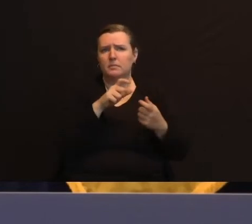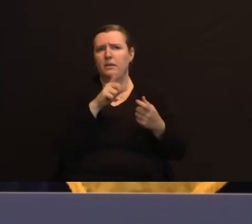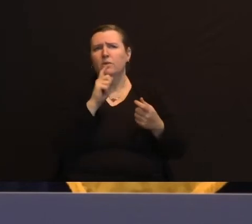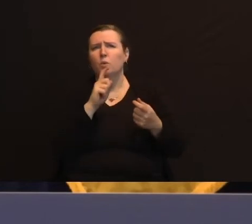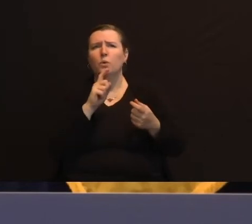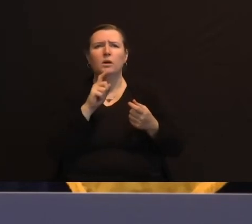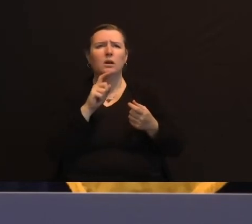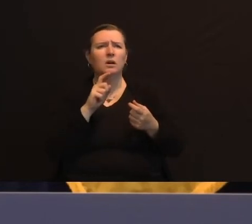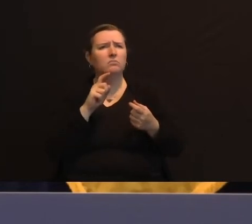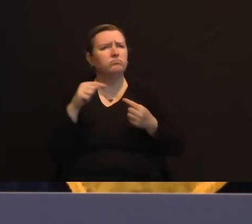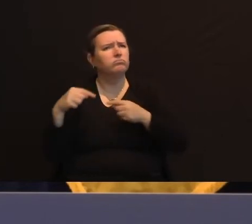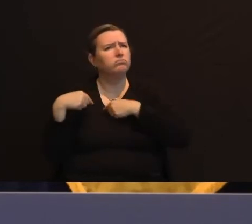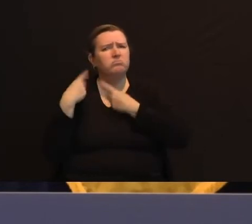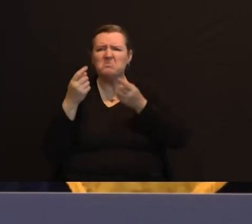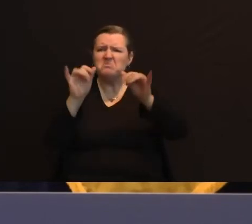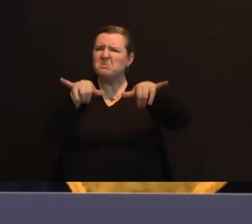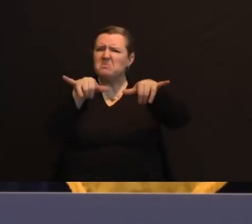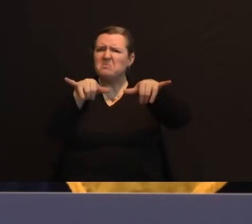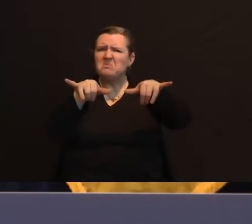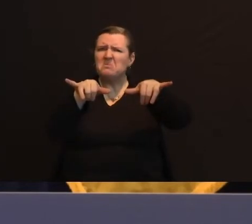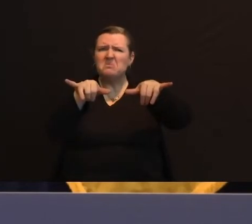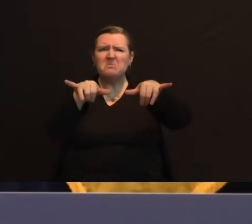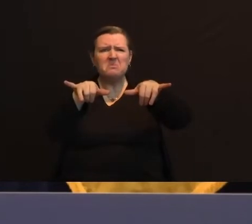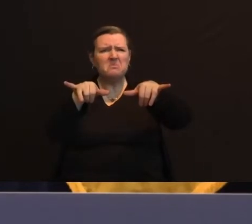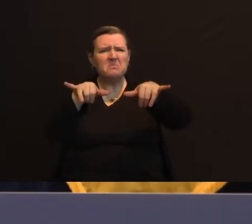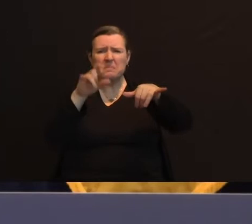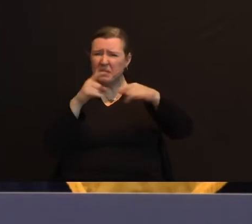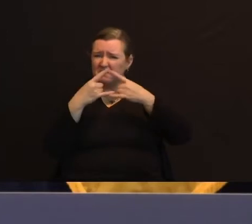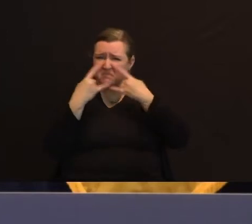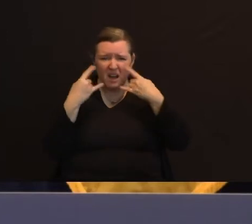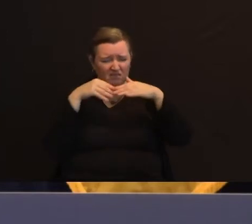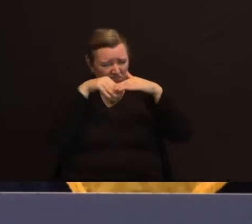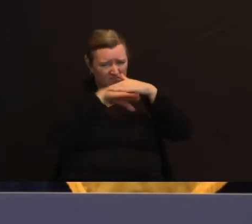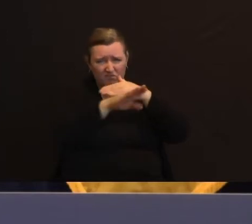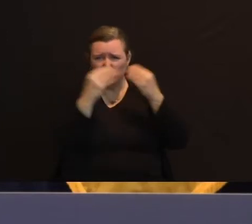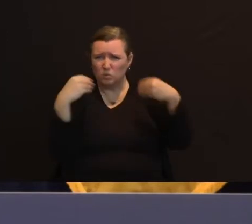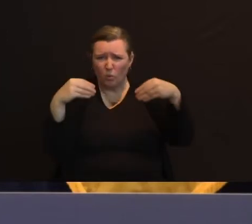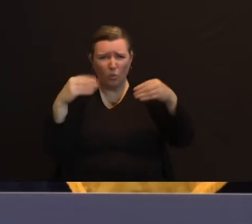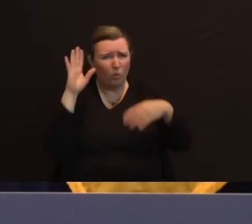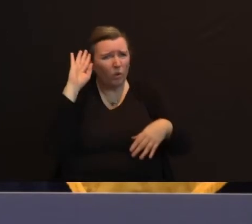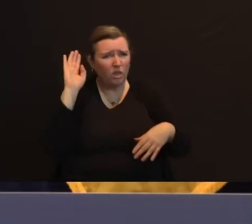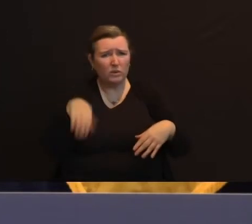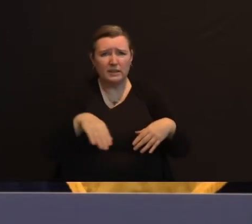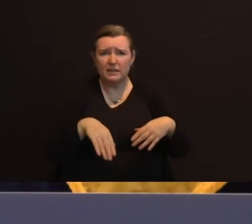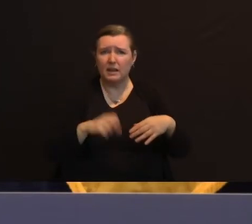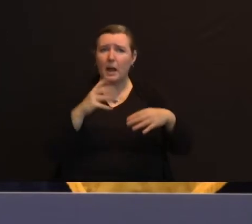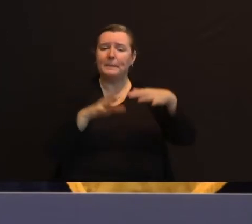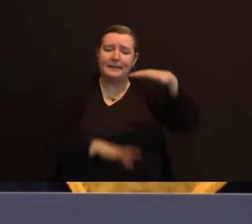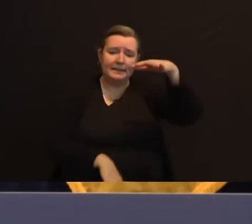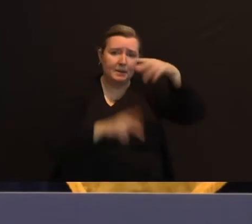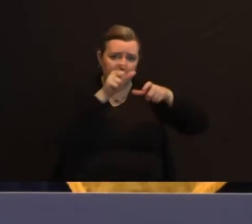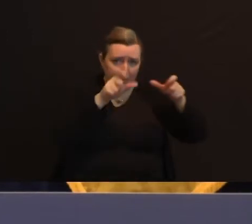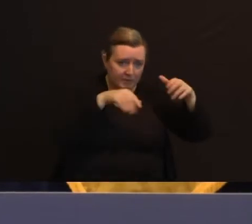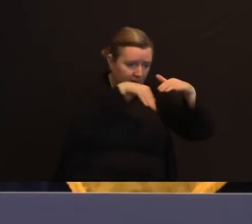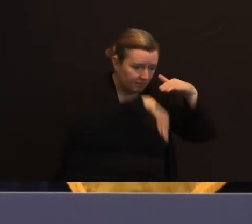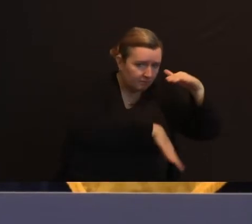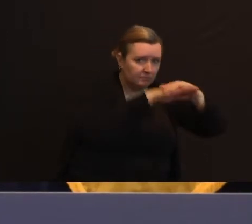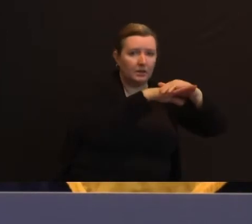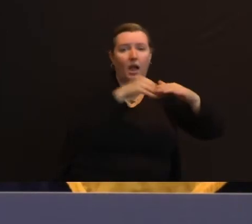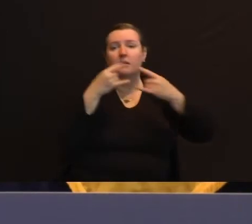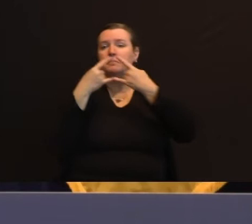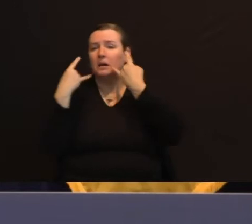they've been, including you got to have a face covering if you're going to the inside. So there's capacity restrictions, face coverings, and again,